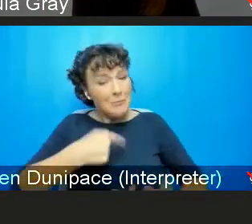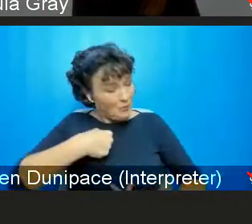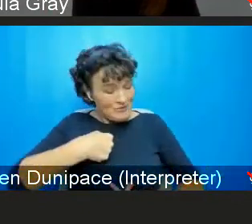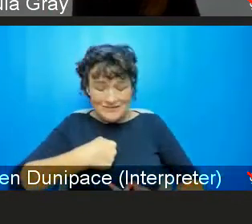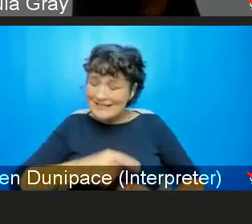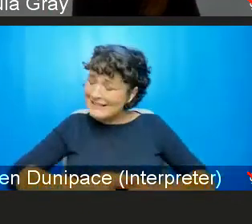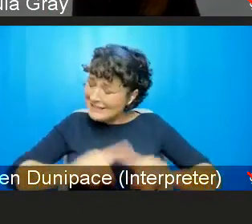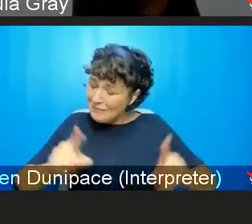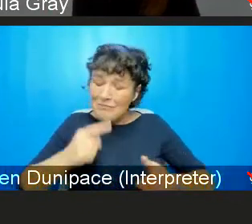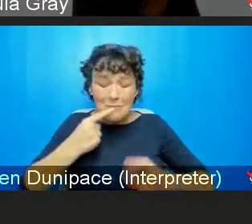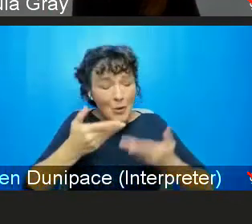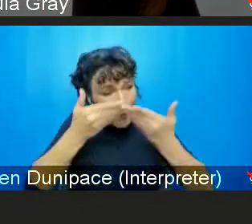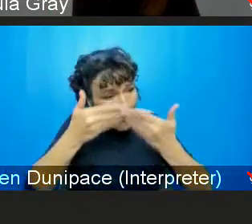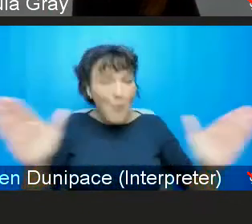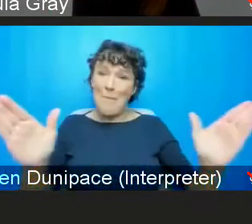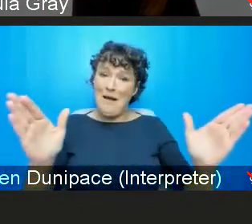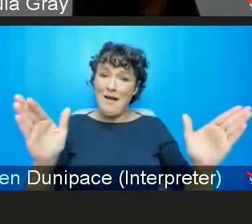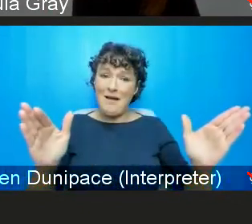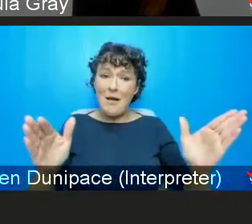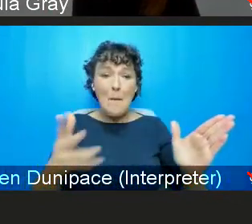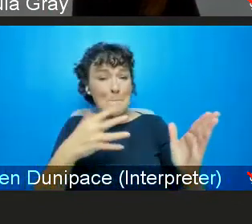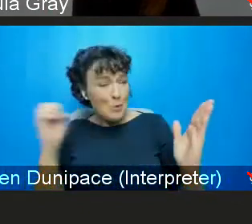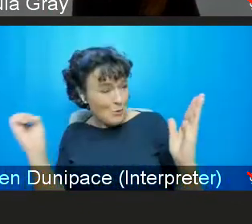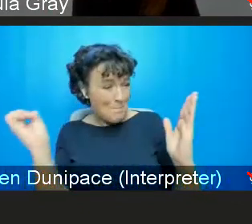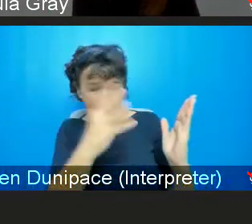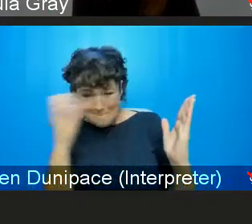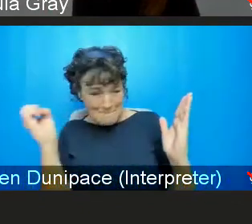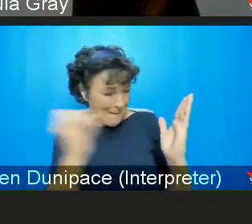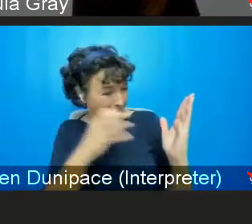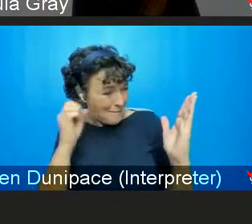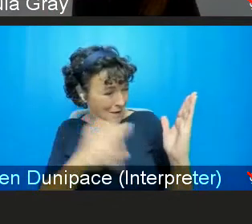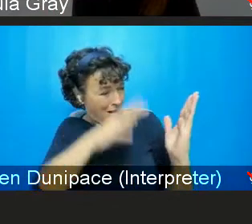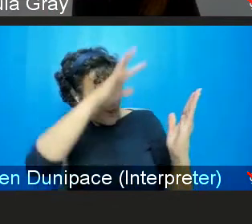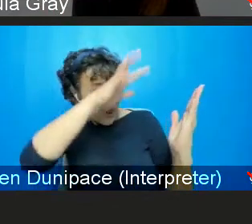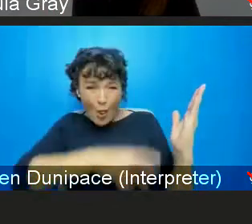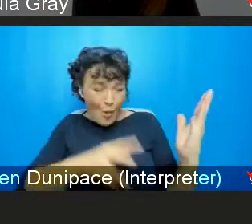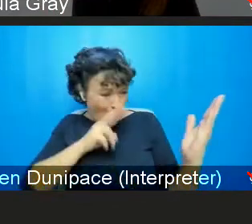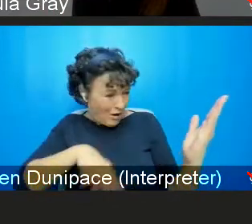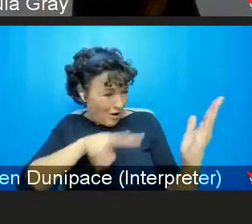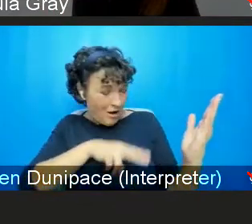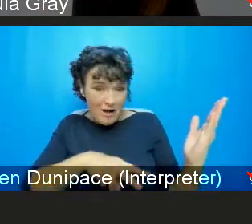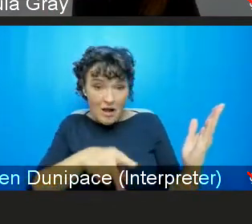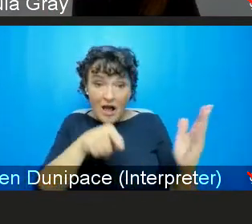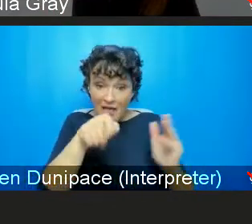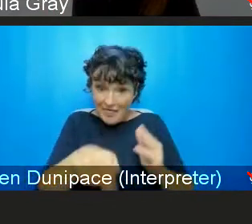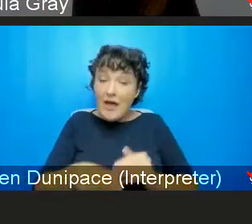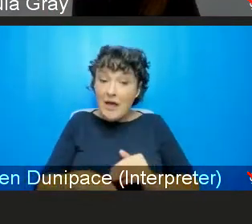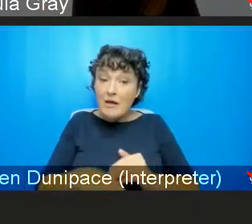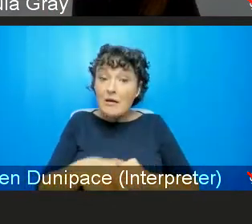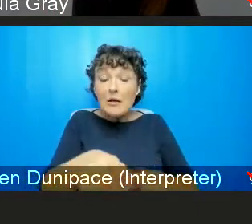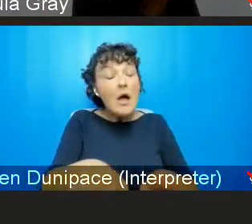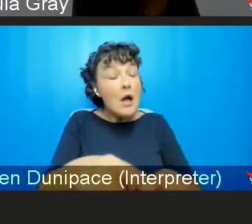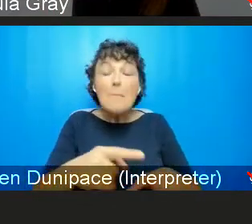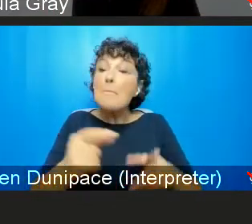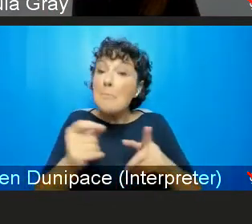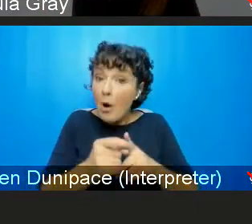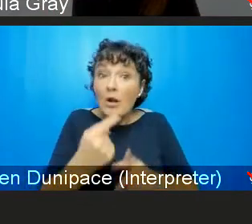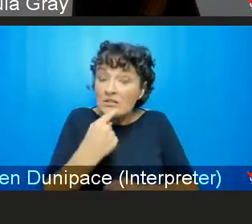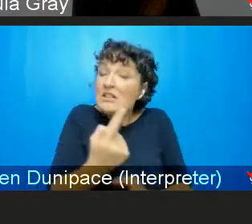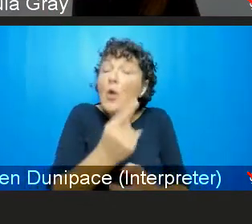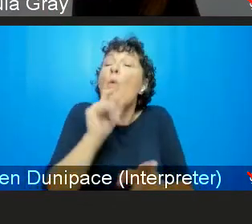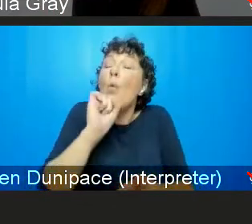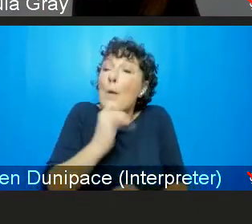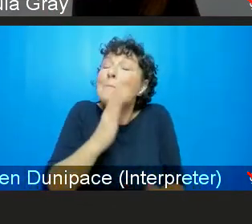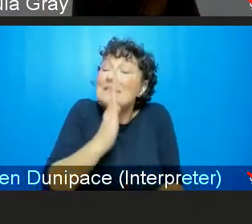open. Just, you know, put everything on the table and look at it. And Paula alluded to it, there will be certain impairments that